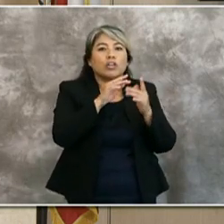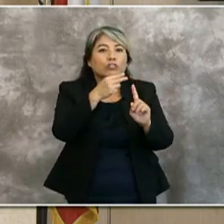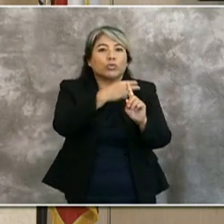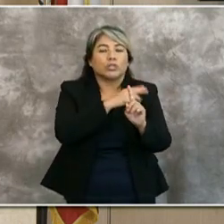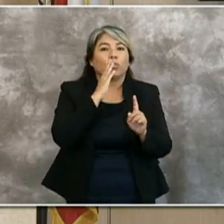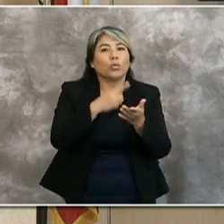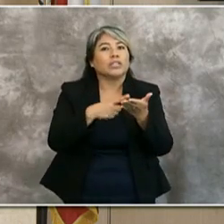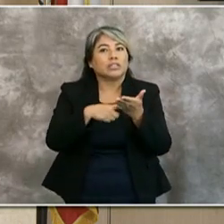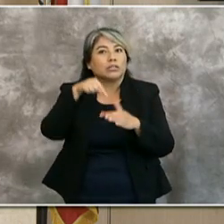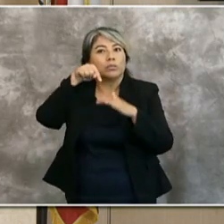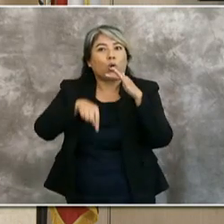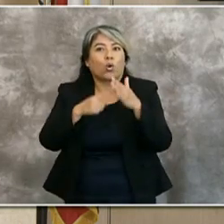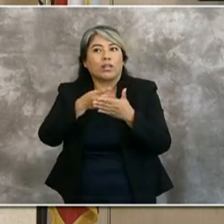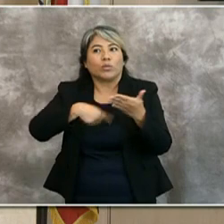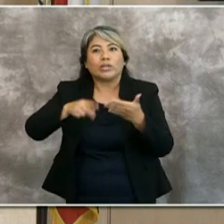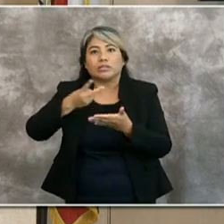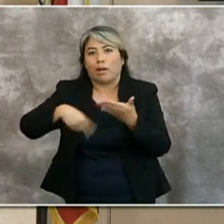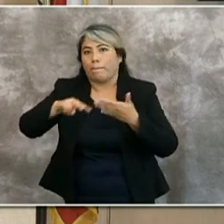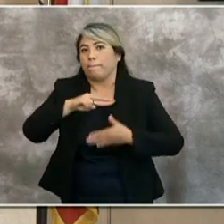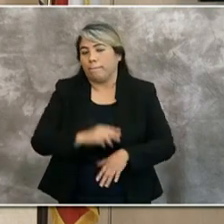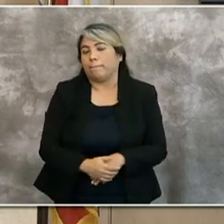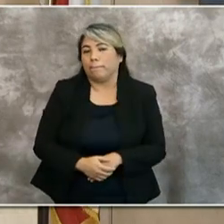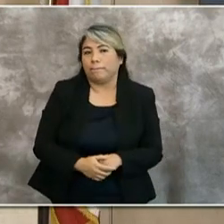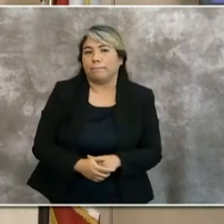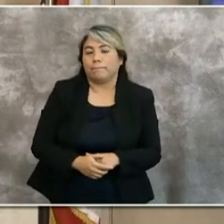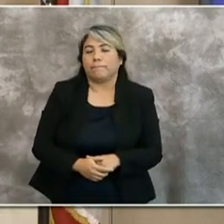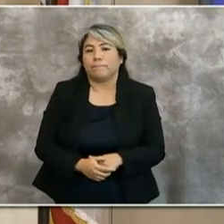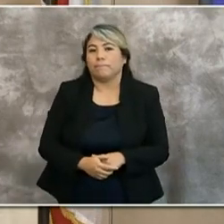more in the weeks to come.